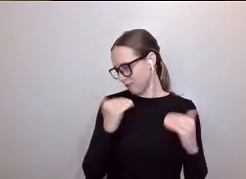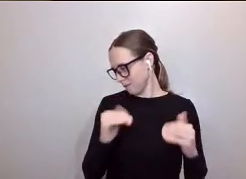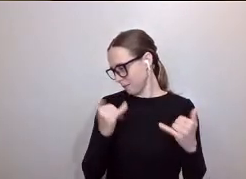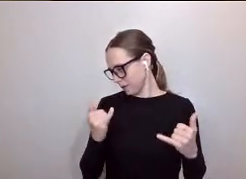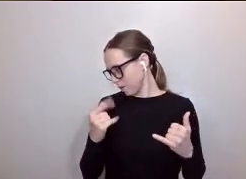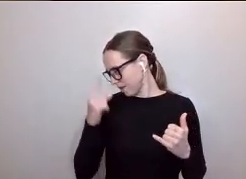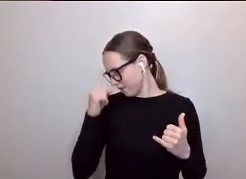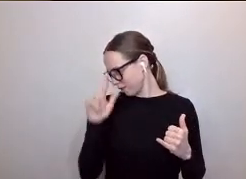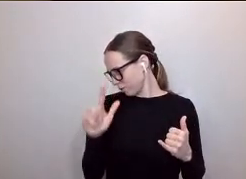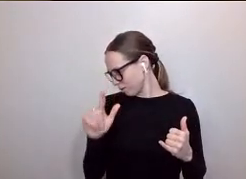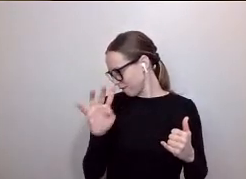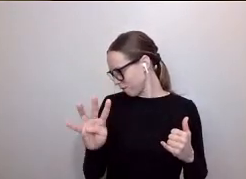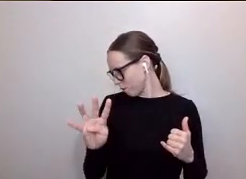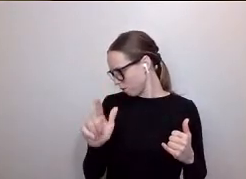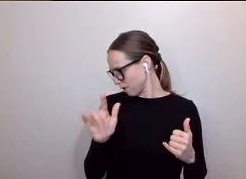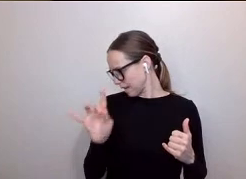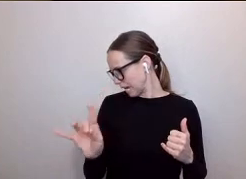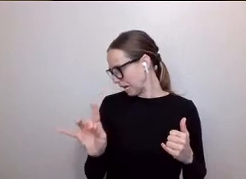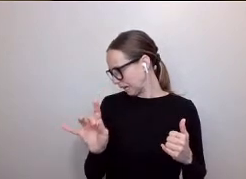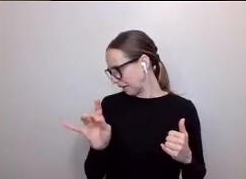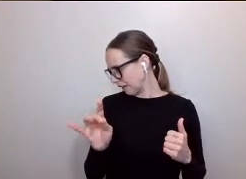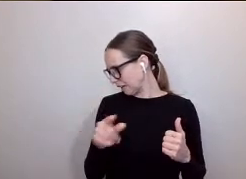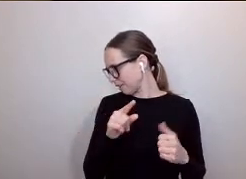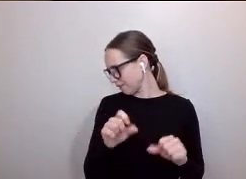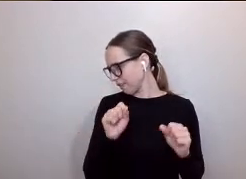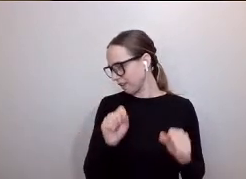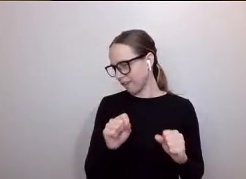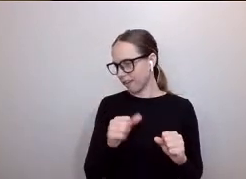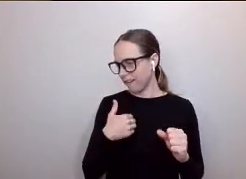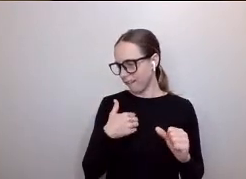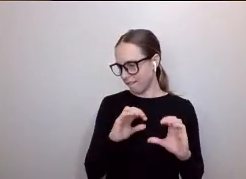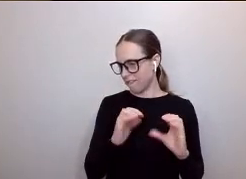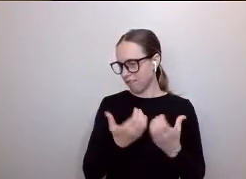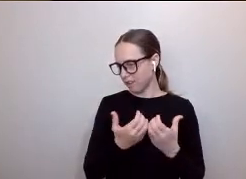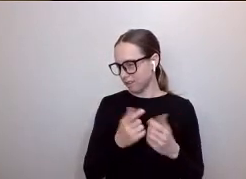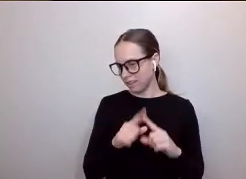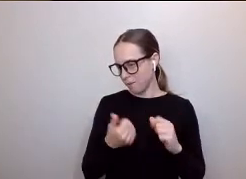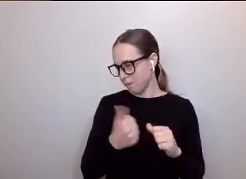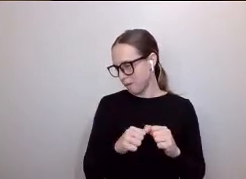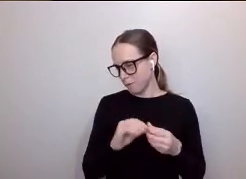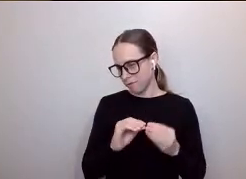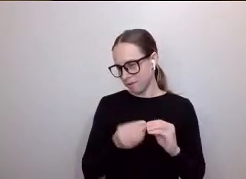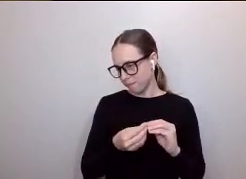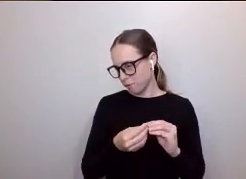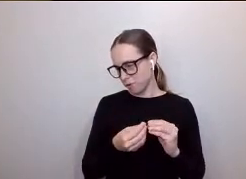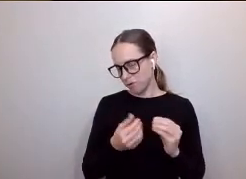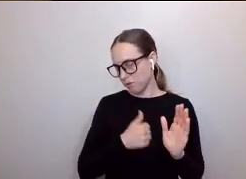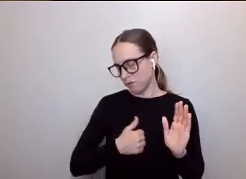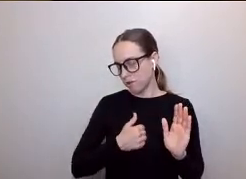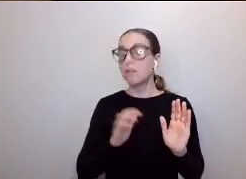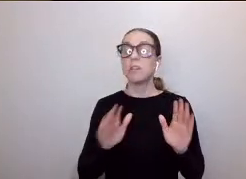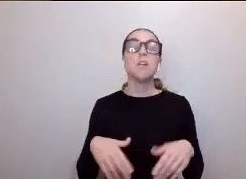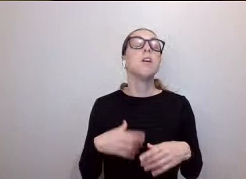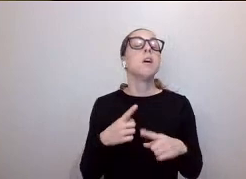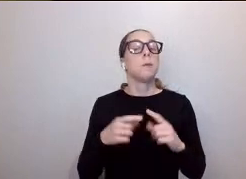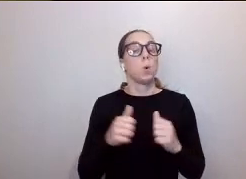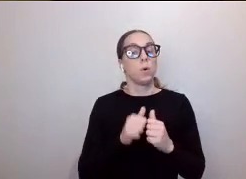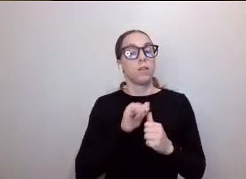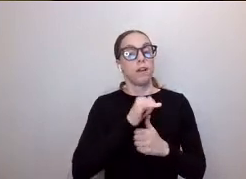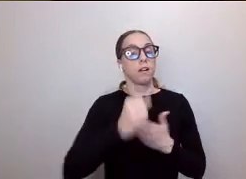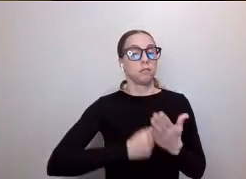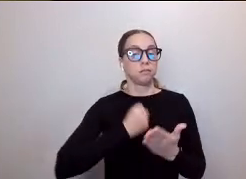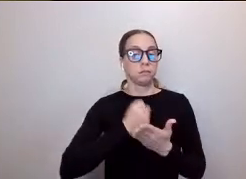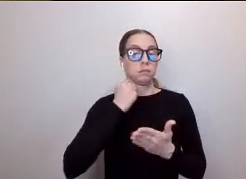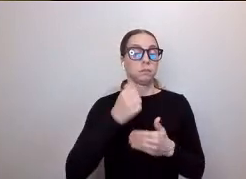28 that they can have in a class. I can't remember exactly how many, I apologize. But with the accreditation process starting in October,